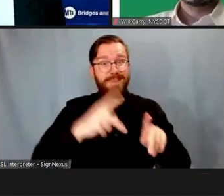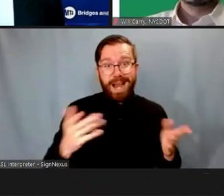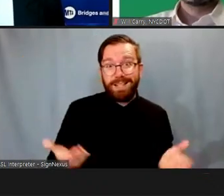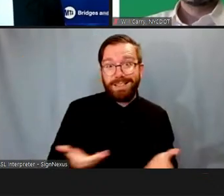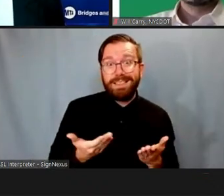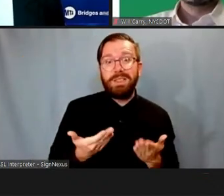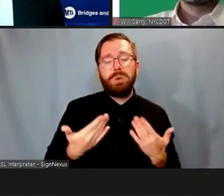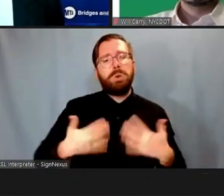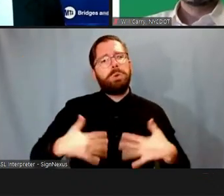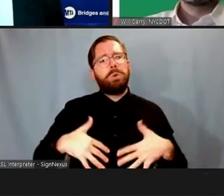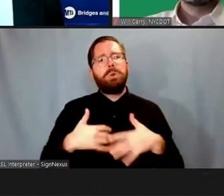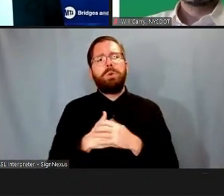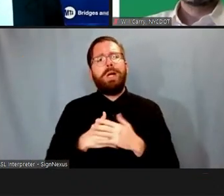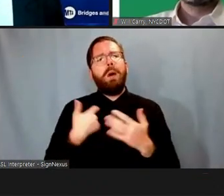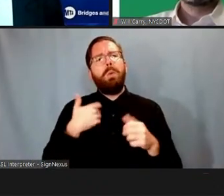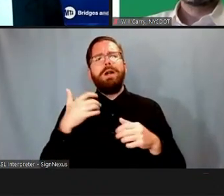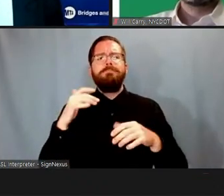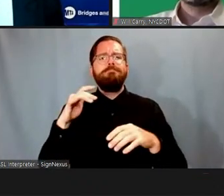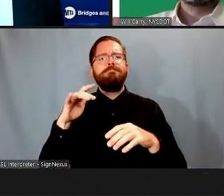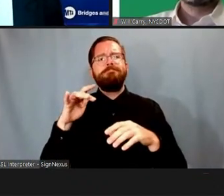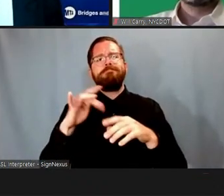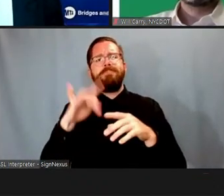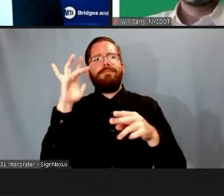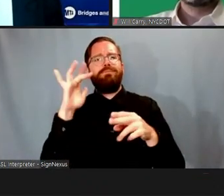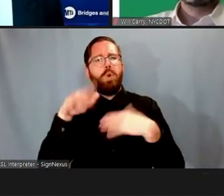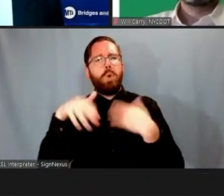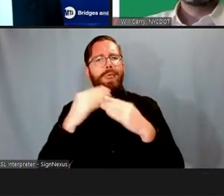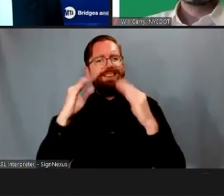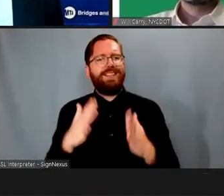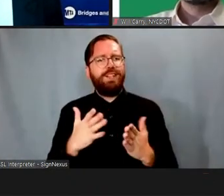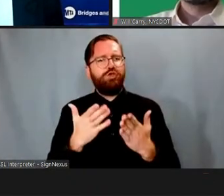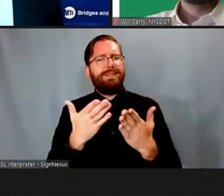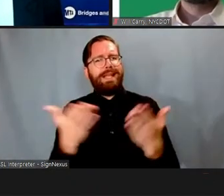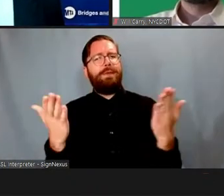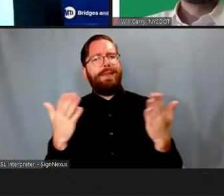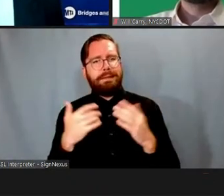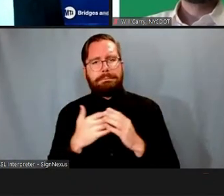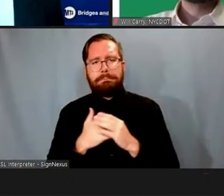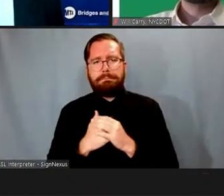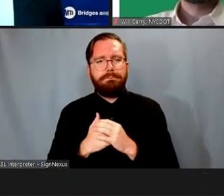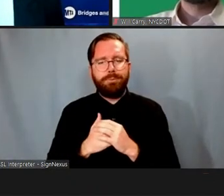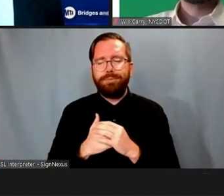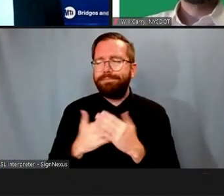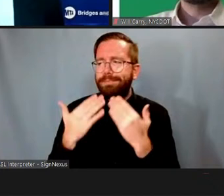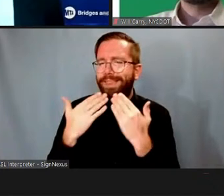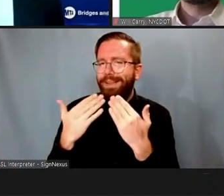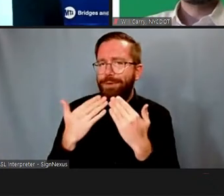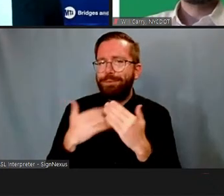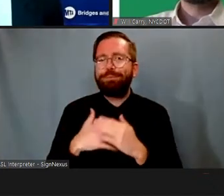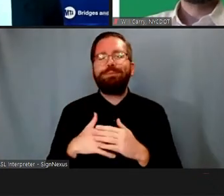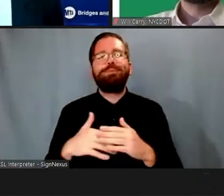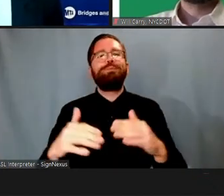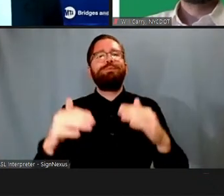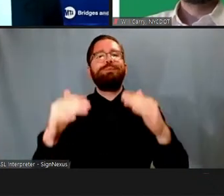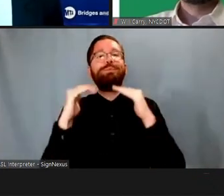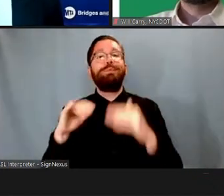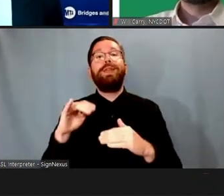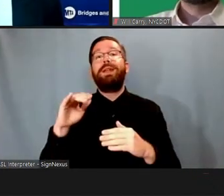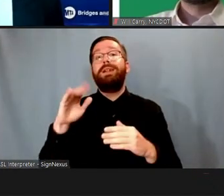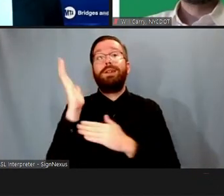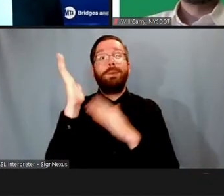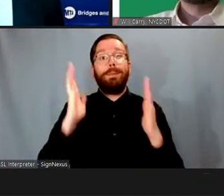to all the teachers out there thank you thank you our next speaker the